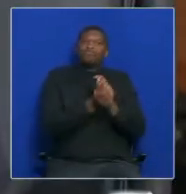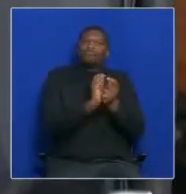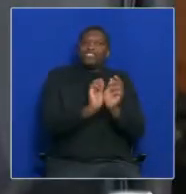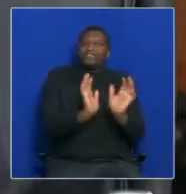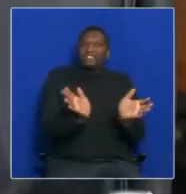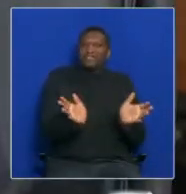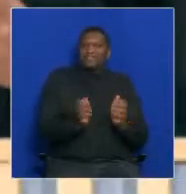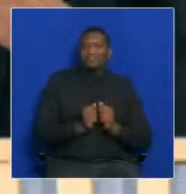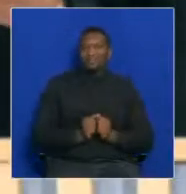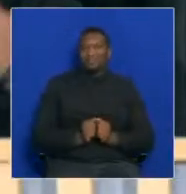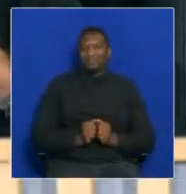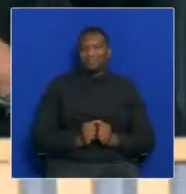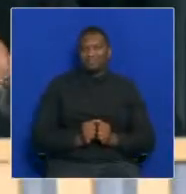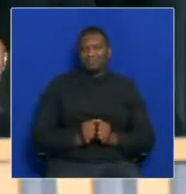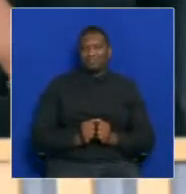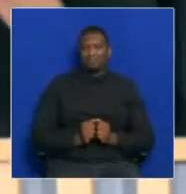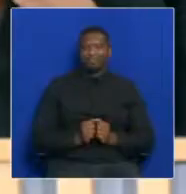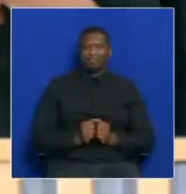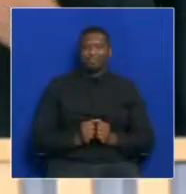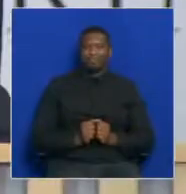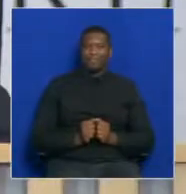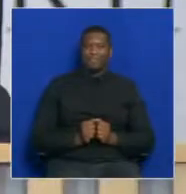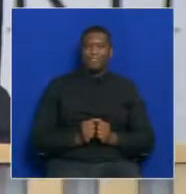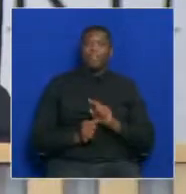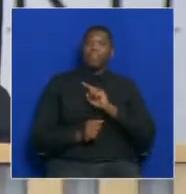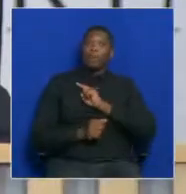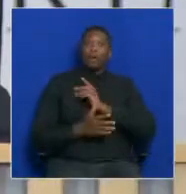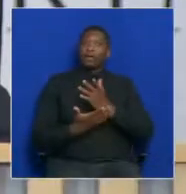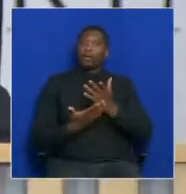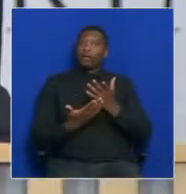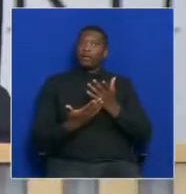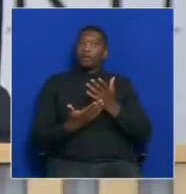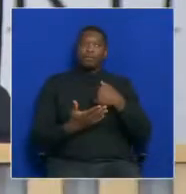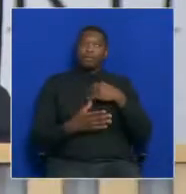Okay. So you're because saying, I was not part of the review.